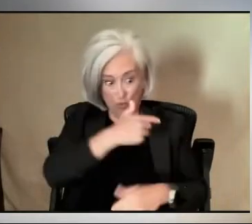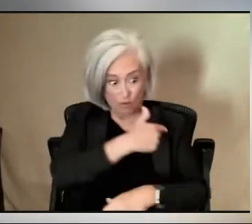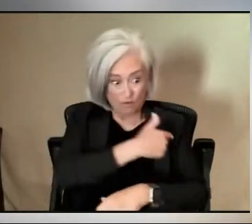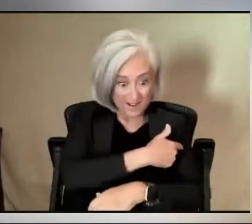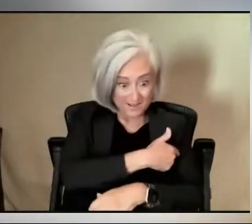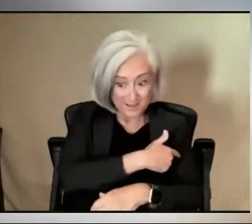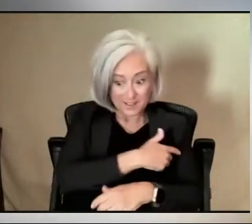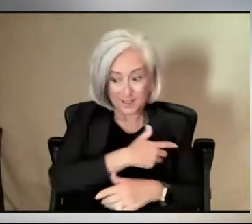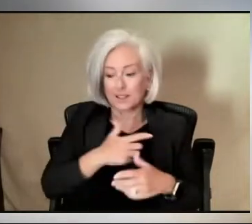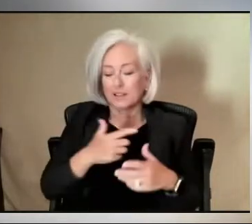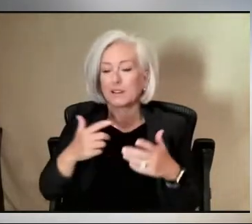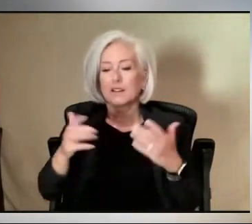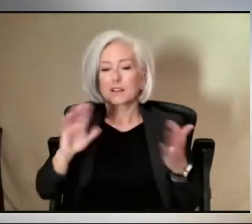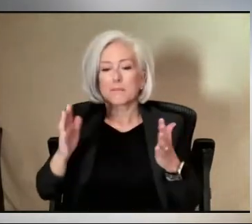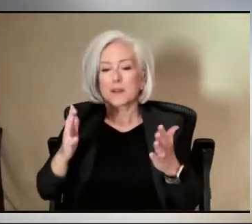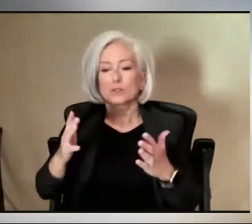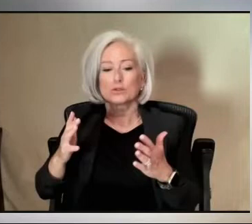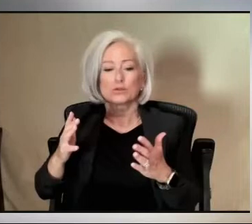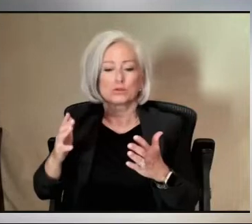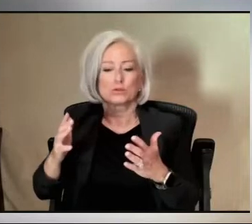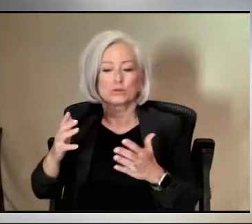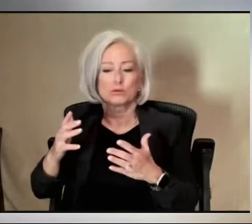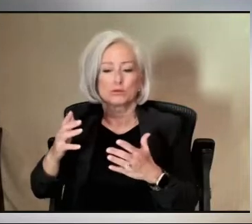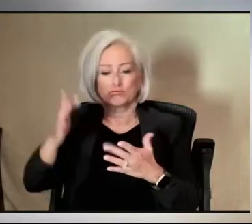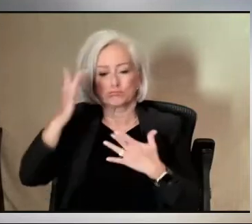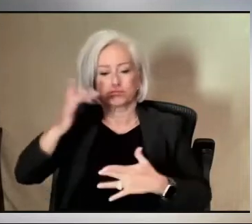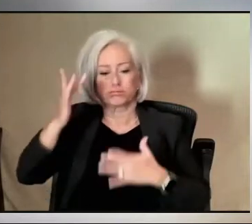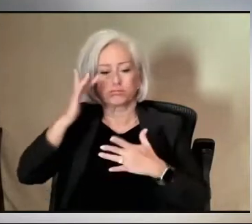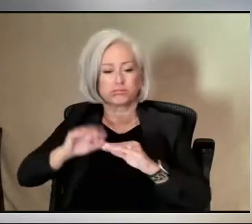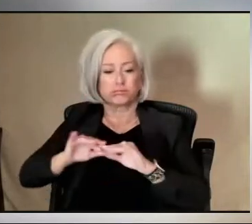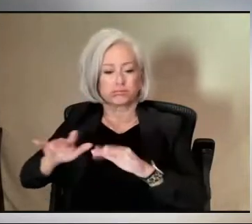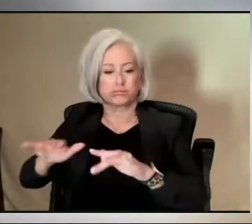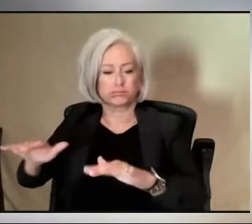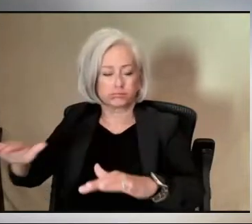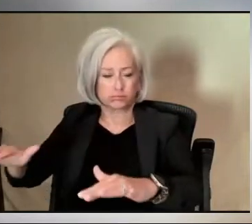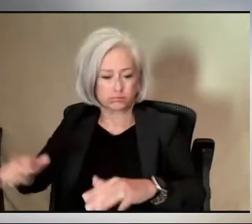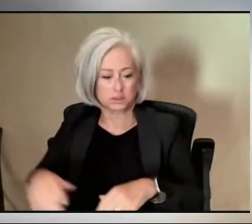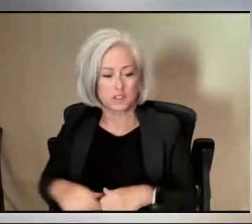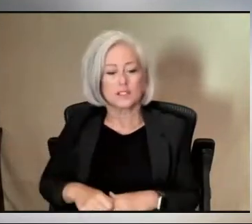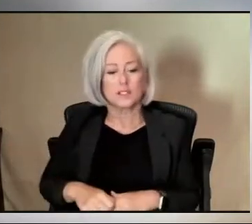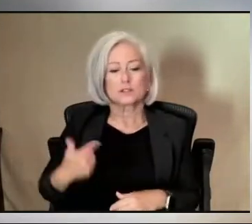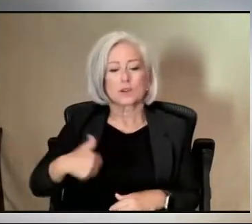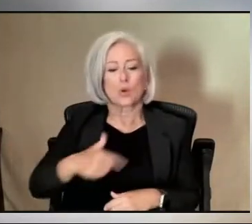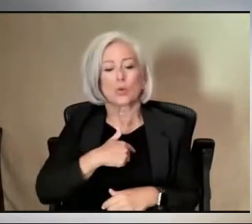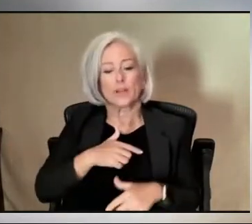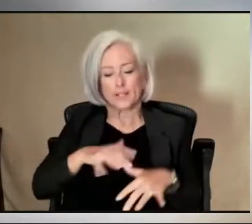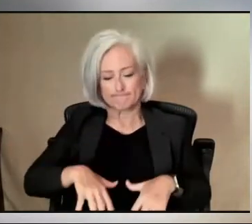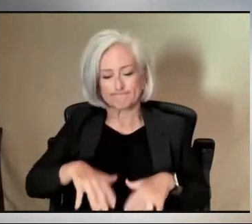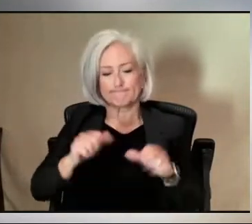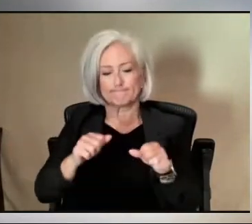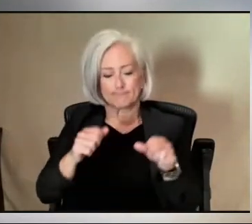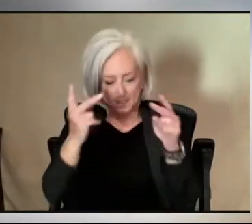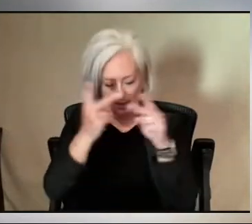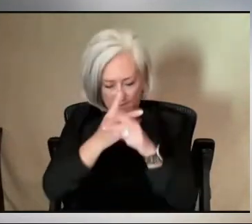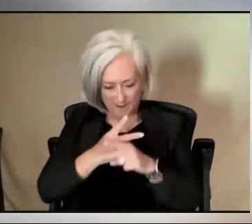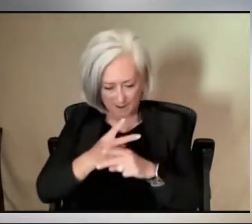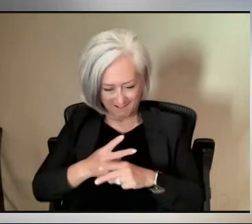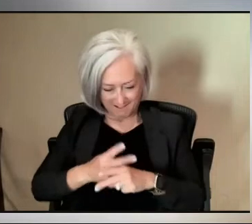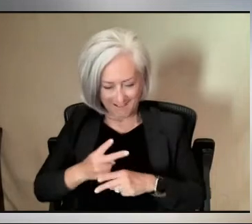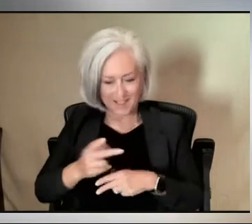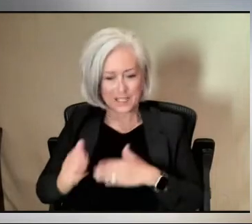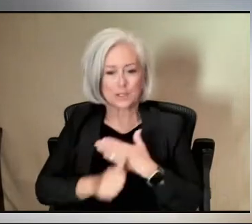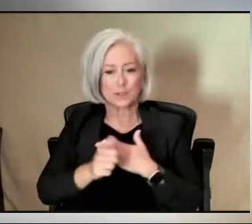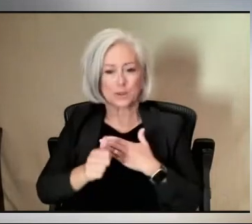shelf. And what Operation Warp Speed did is take a calculated risk. The government put billions of dollars